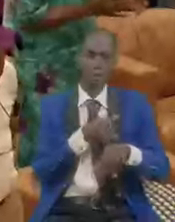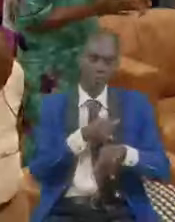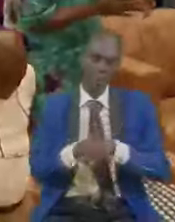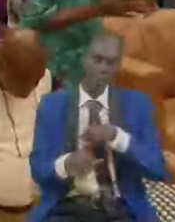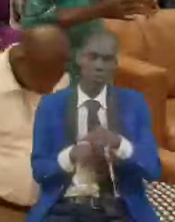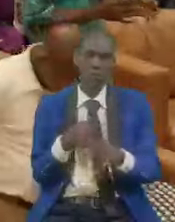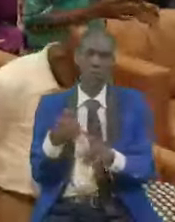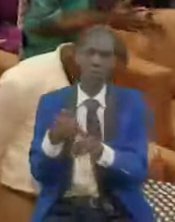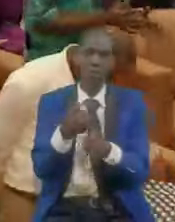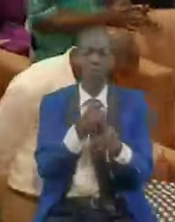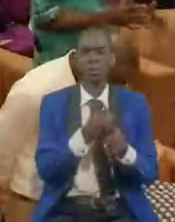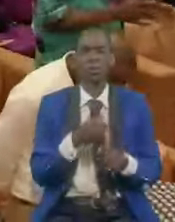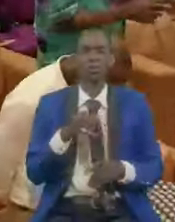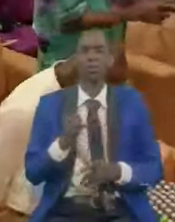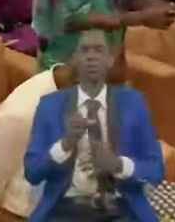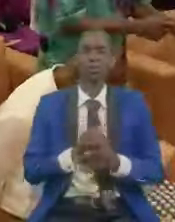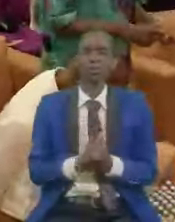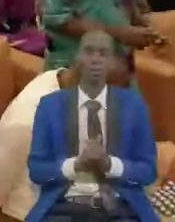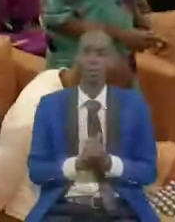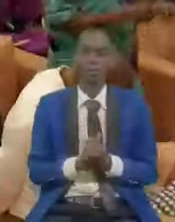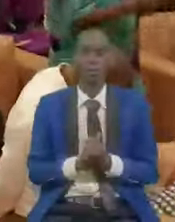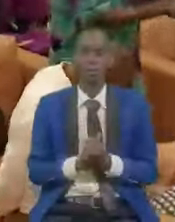deceive themselves,